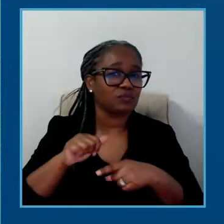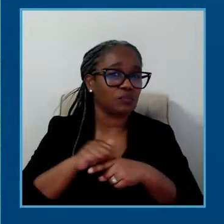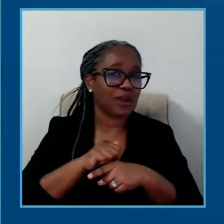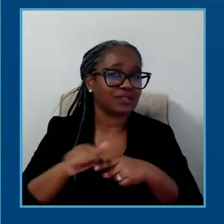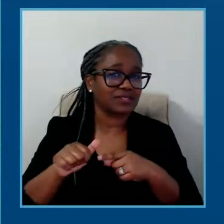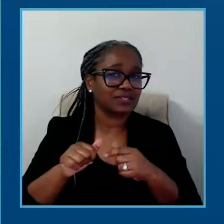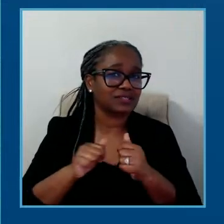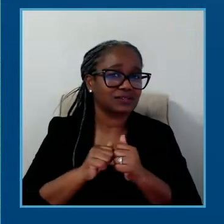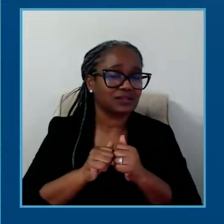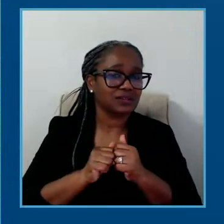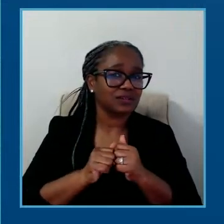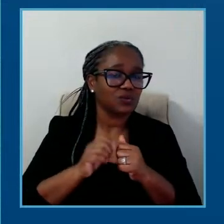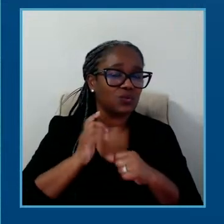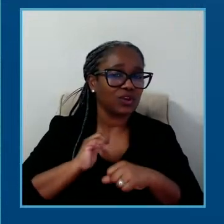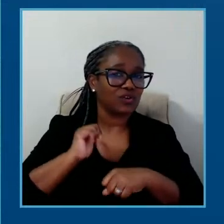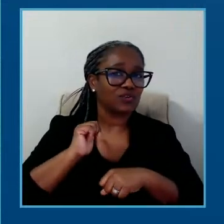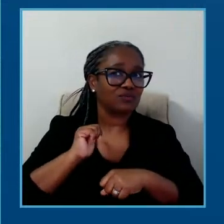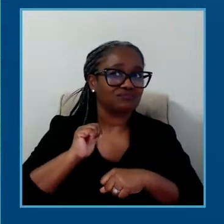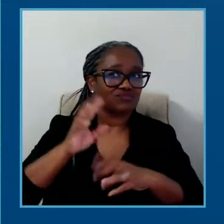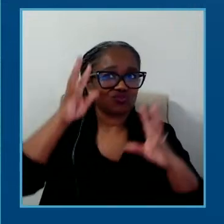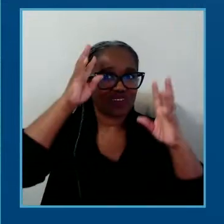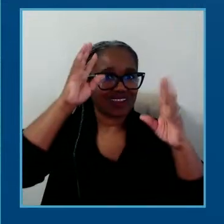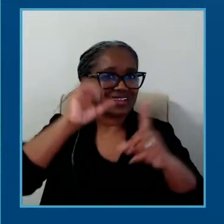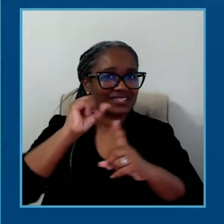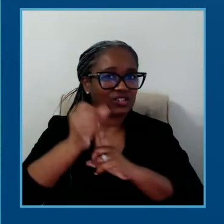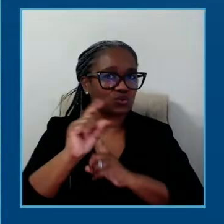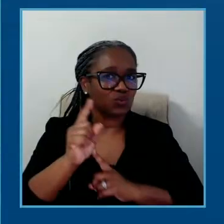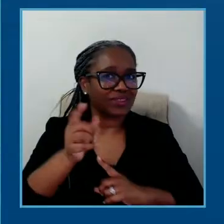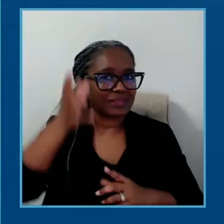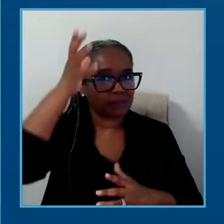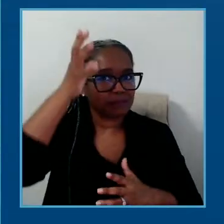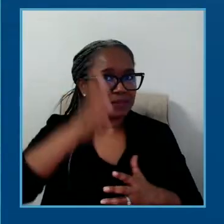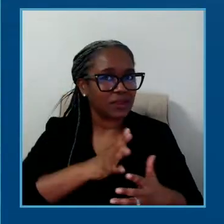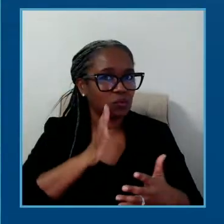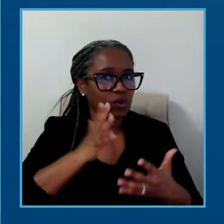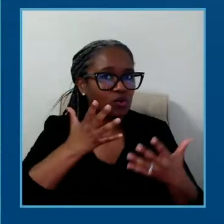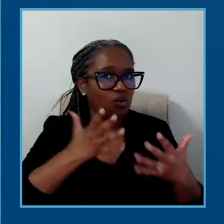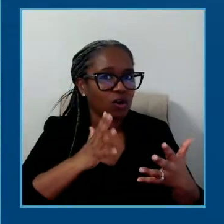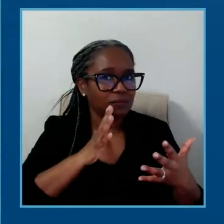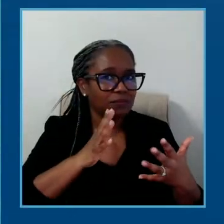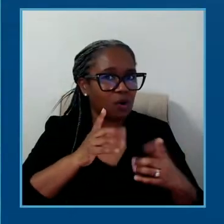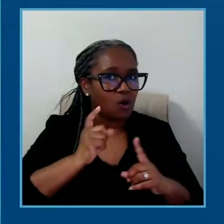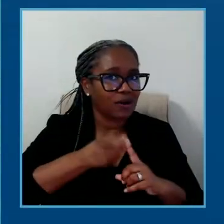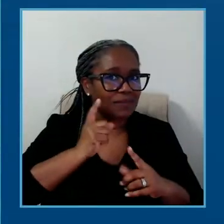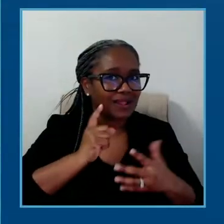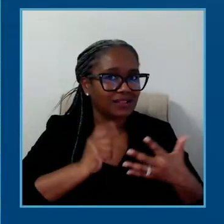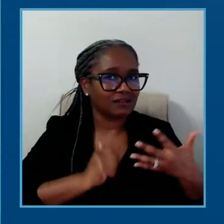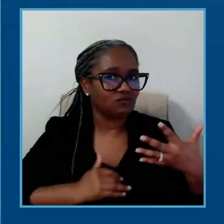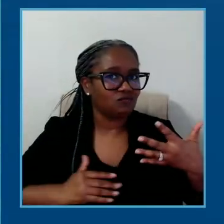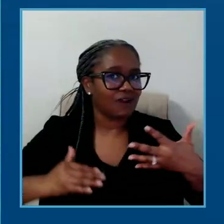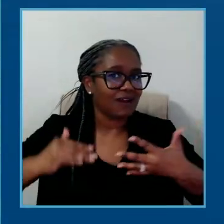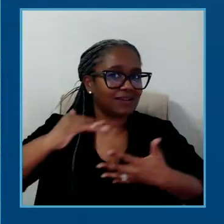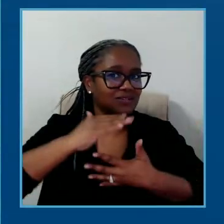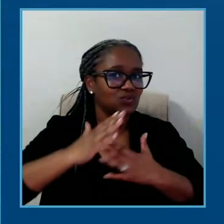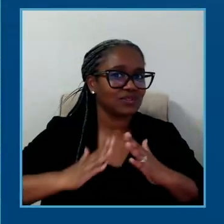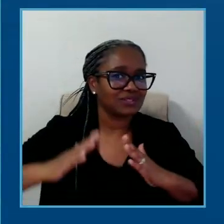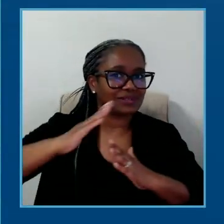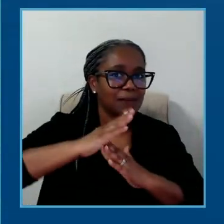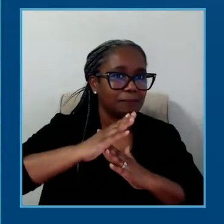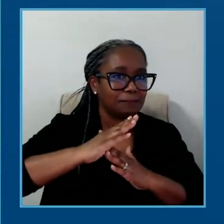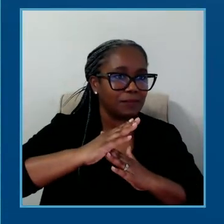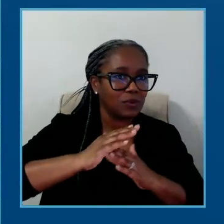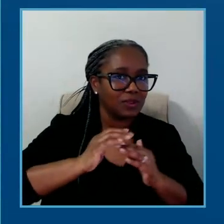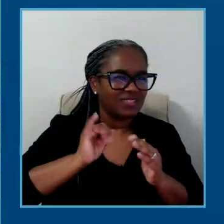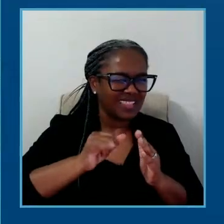this situation where the men were virtually guaranteed to come at the top. That was that issue in regard to gender. I'm not sure if that answers your